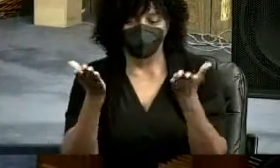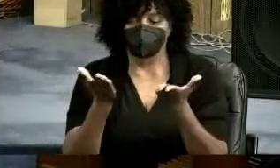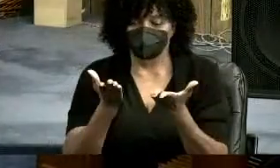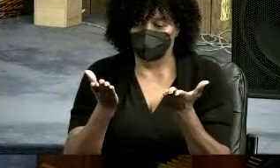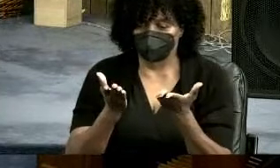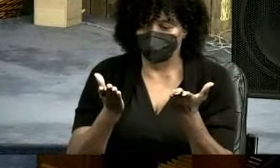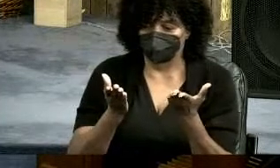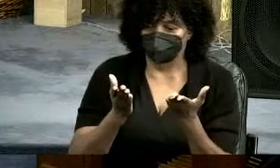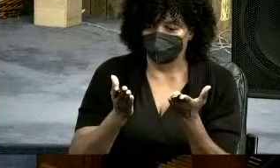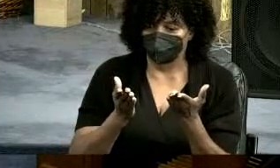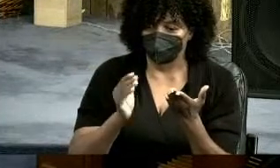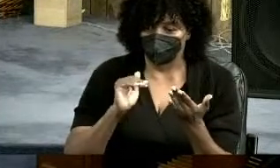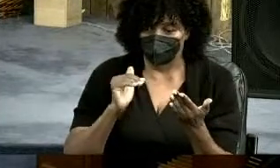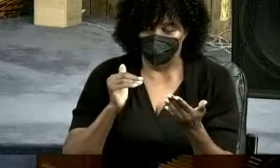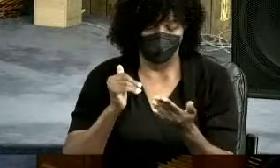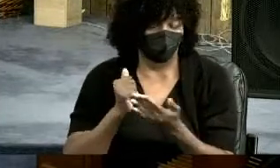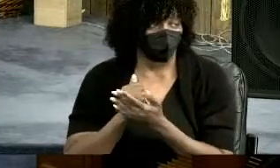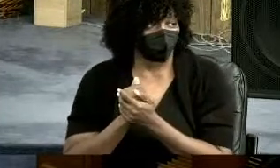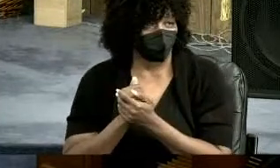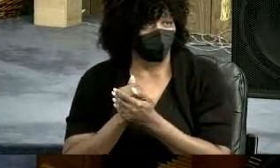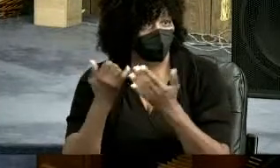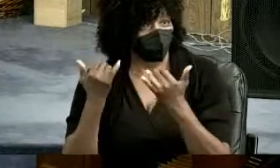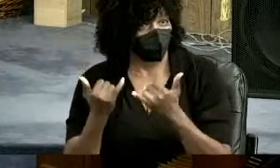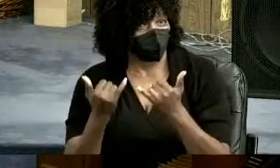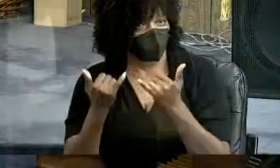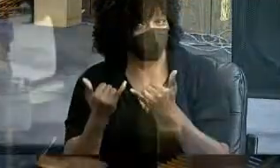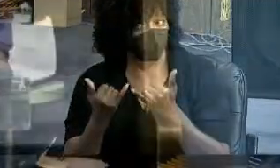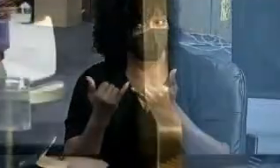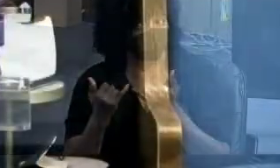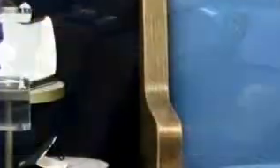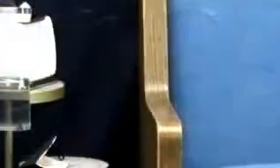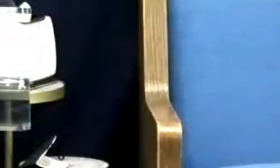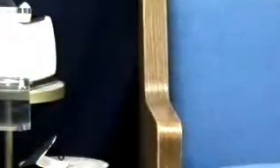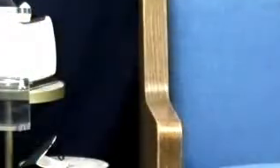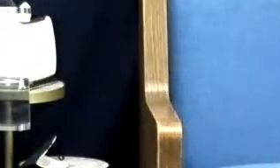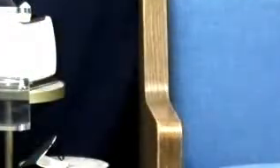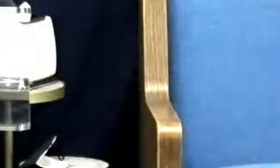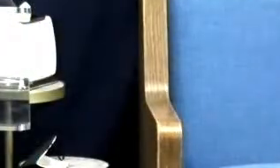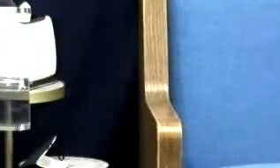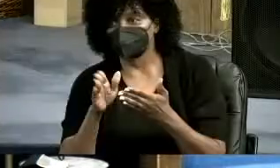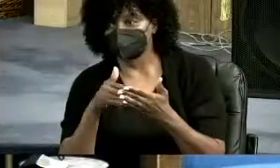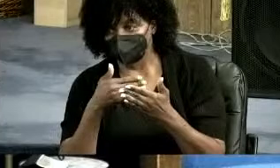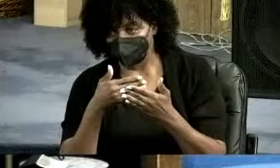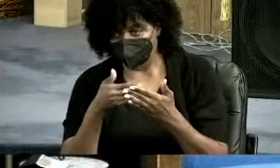babies. All right, sister, we turn in the music ministry over to you.